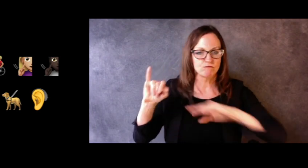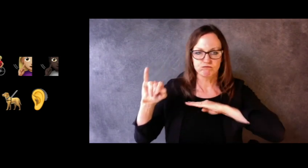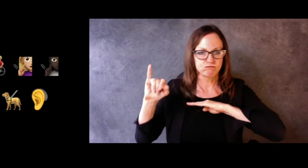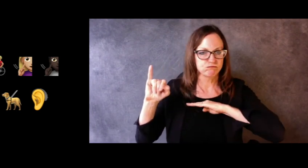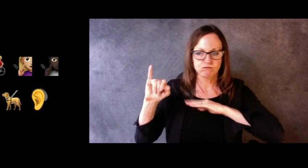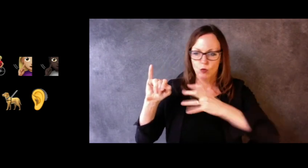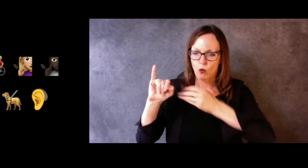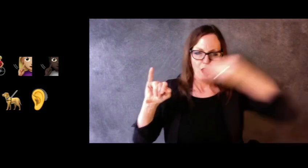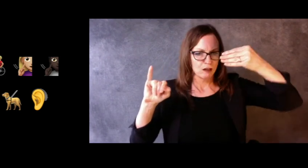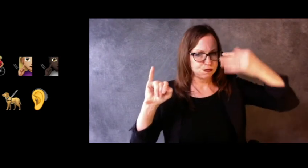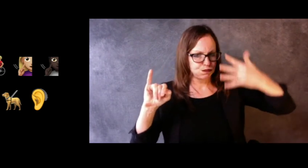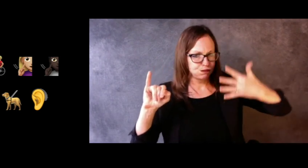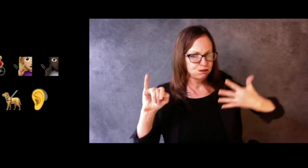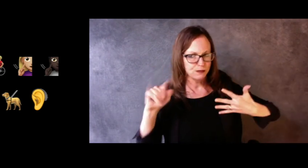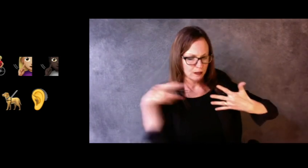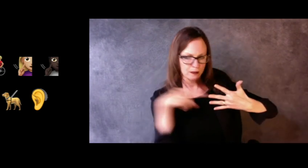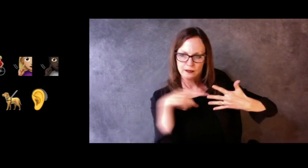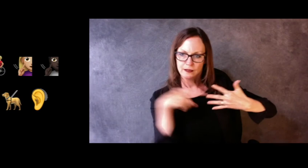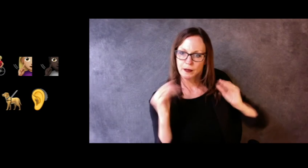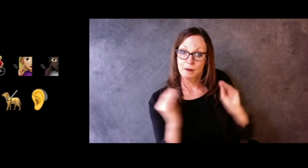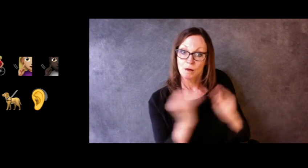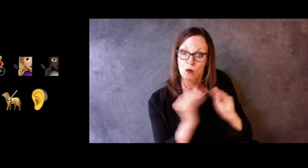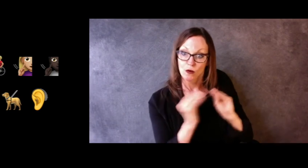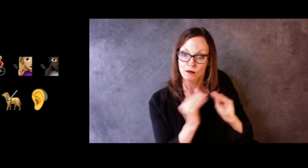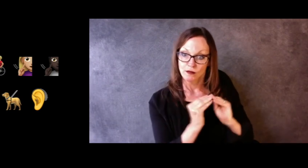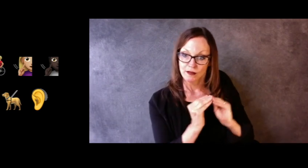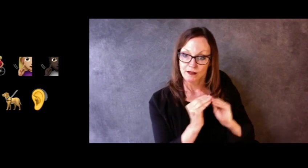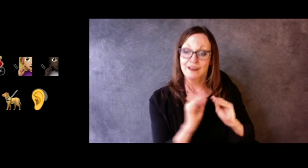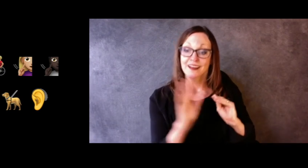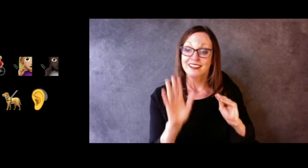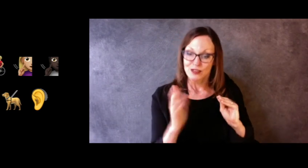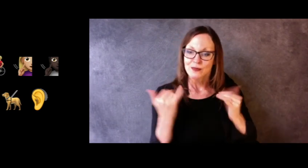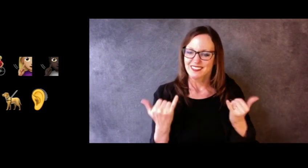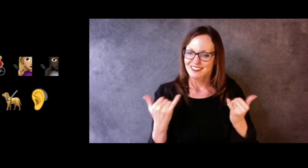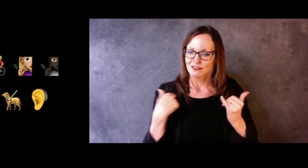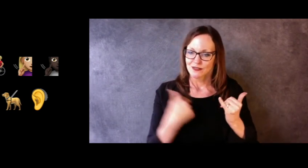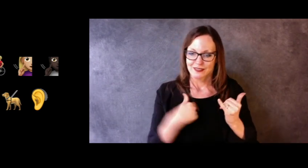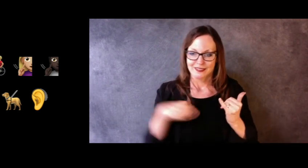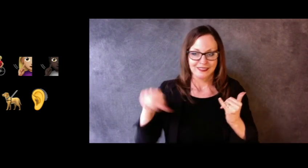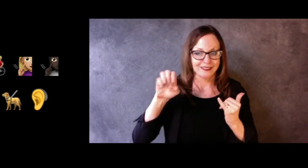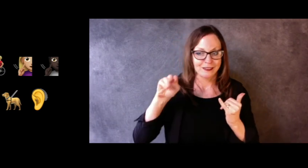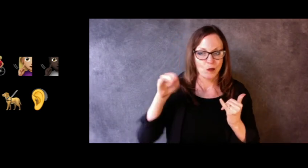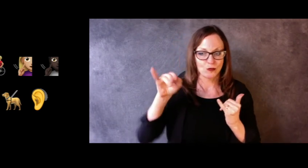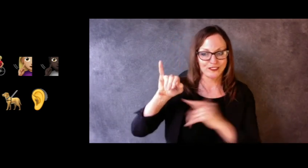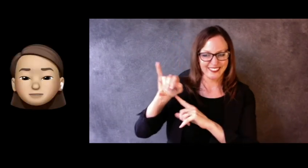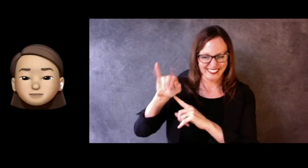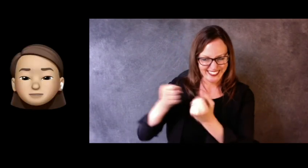all. Now, 13 emojis supporting communities of the blind, deaf, and physical motor are